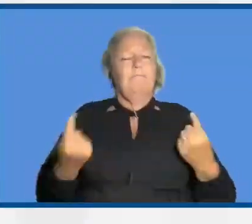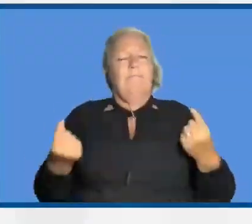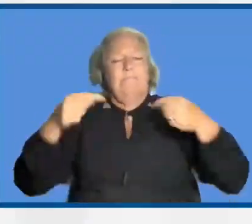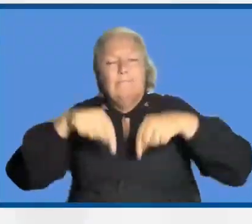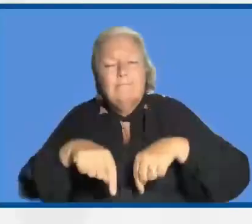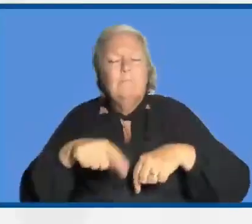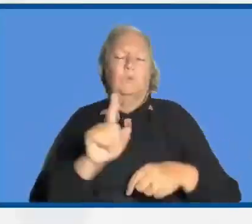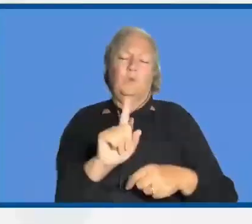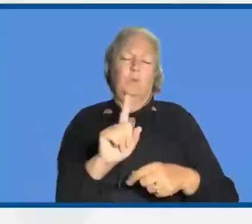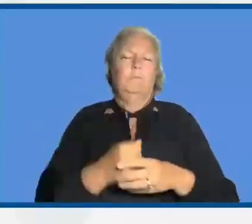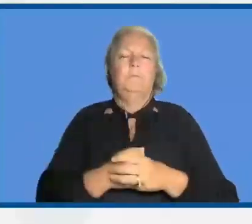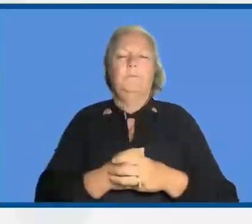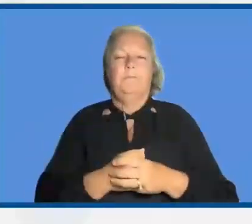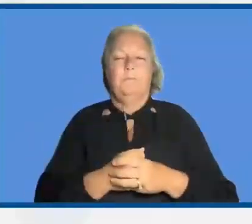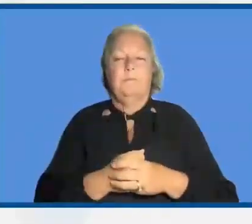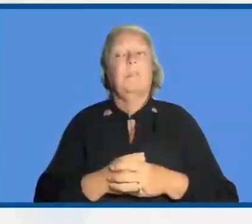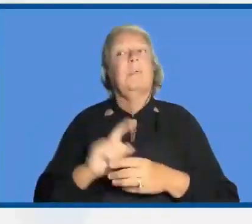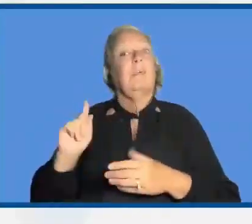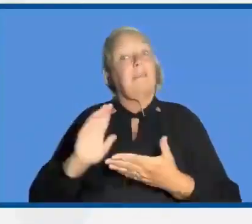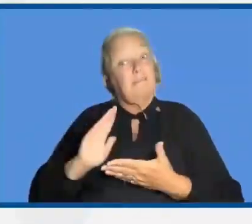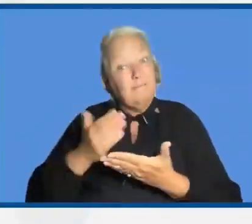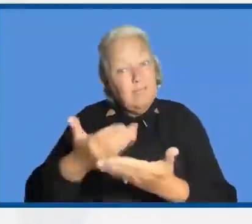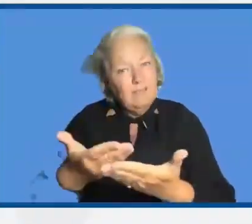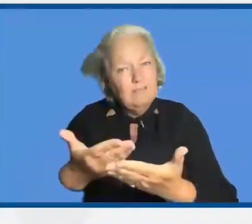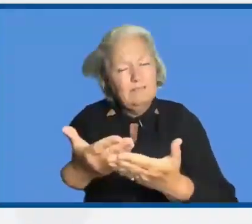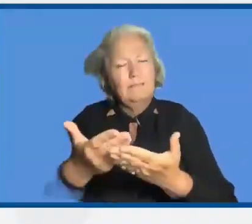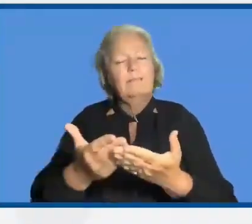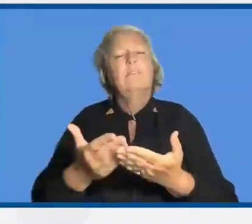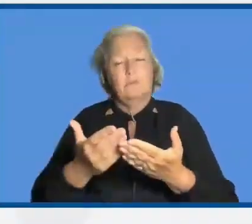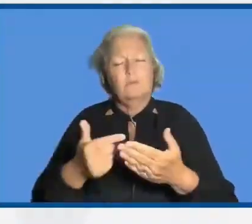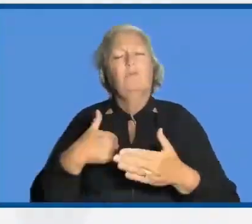I have been invited to share this event with you,